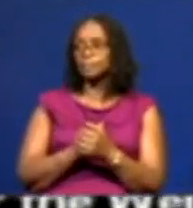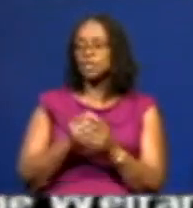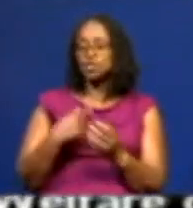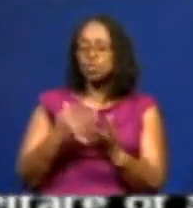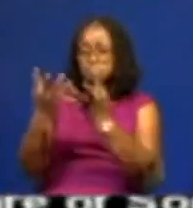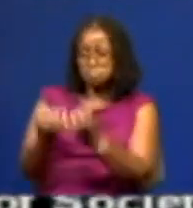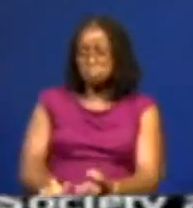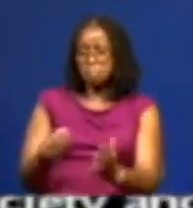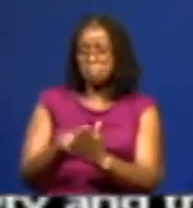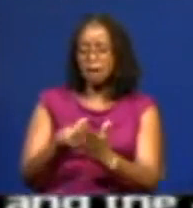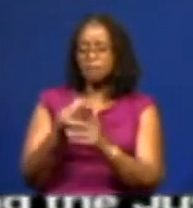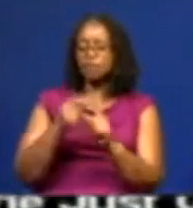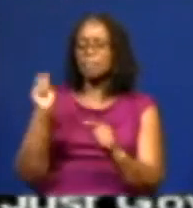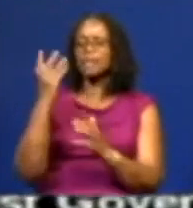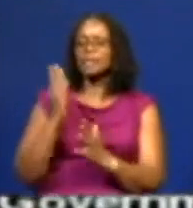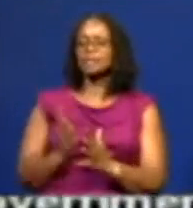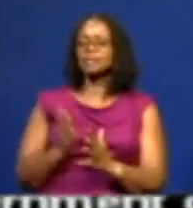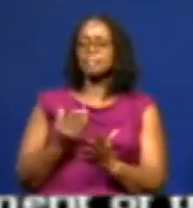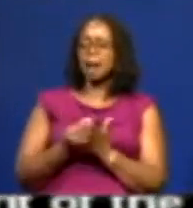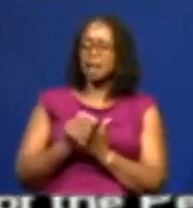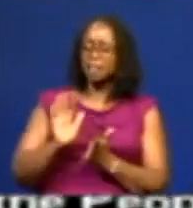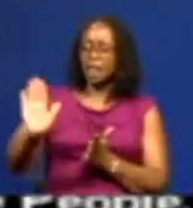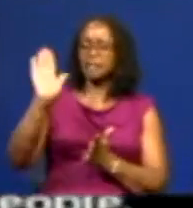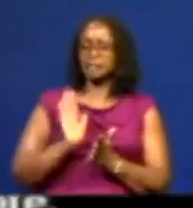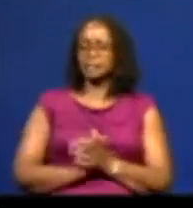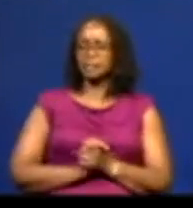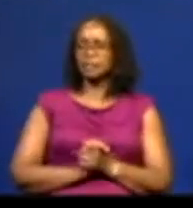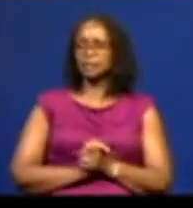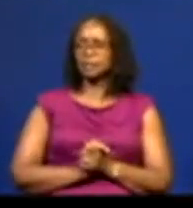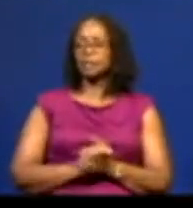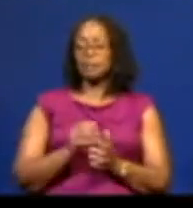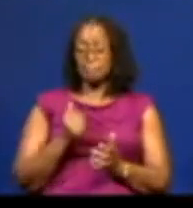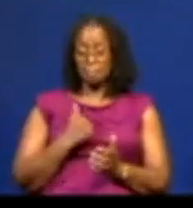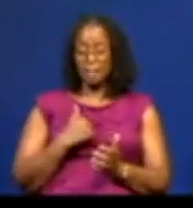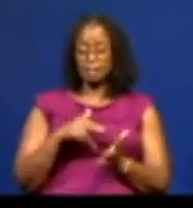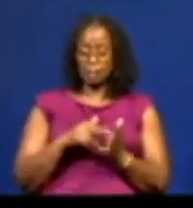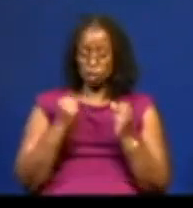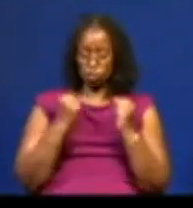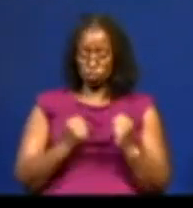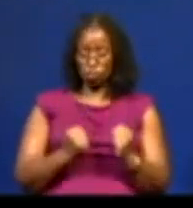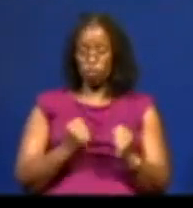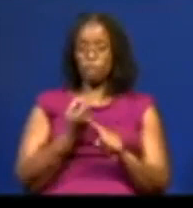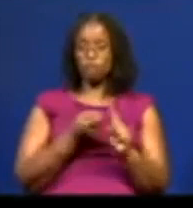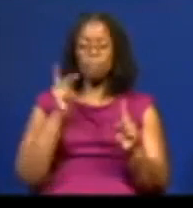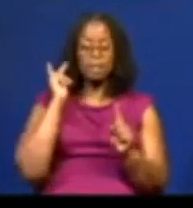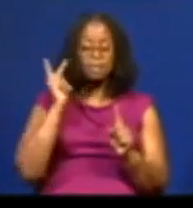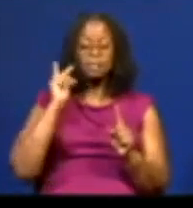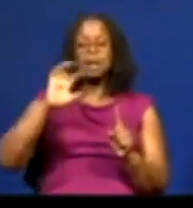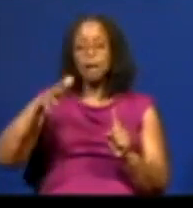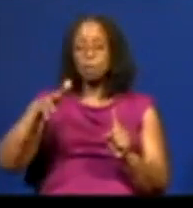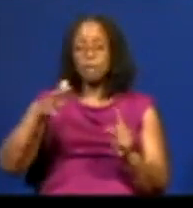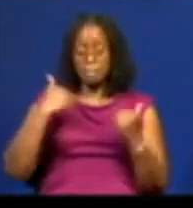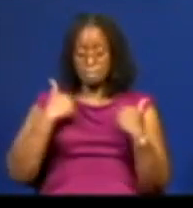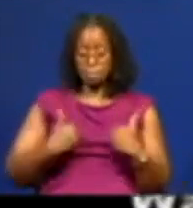Kenyans what's duly theirs. I stand firm from Kisii County. The people of Kisii County whom I